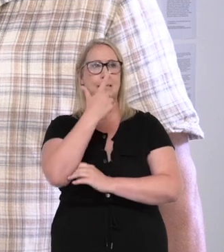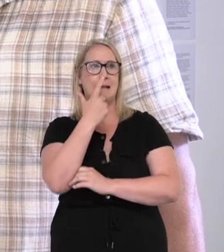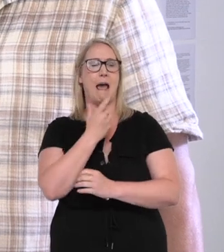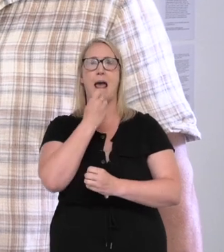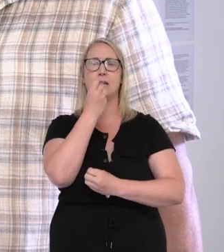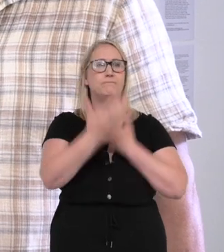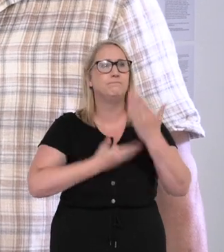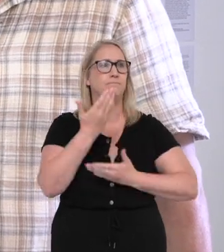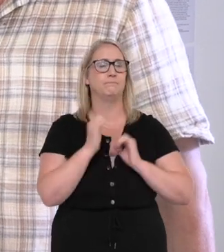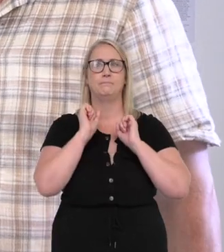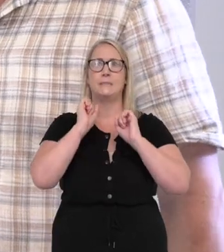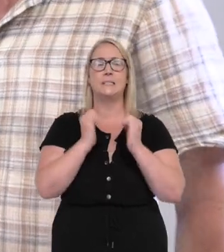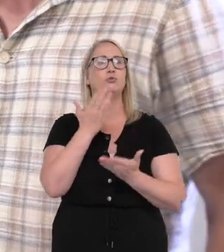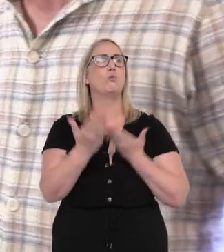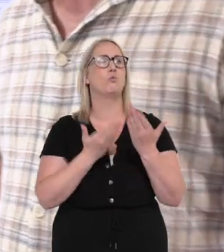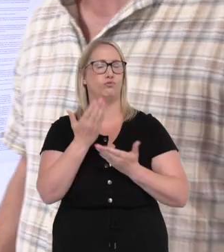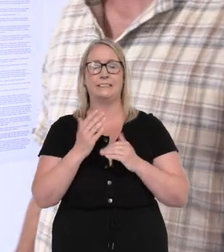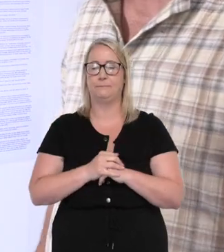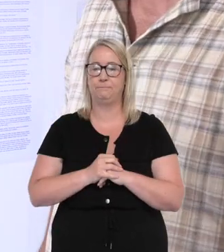you a little bit about that.